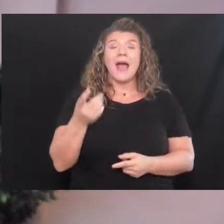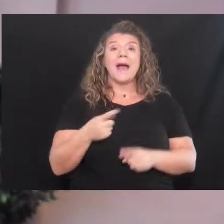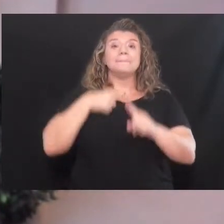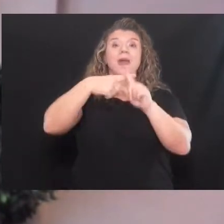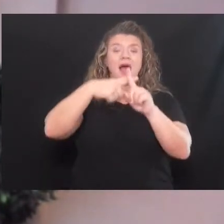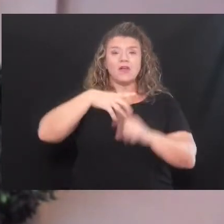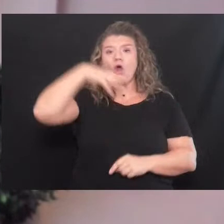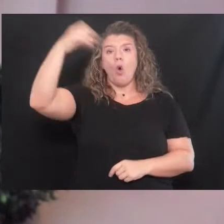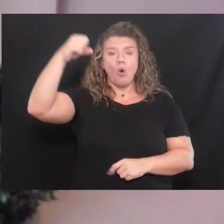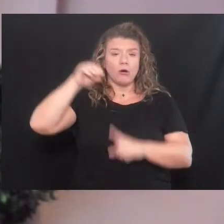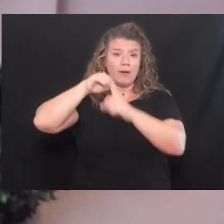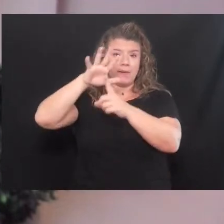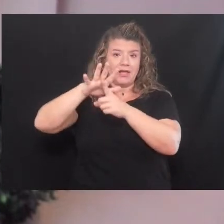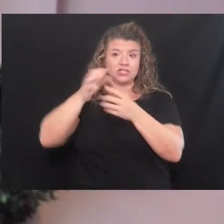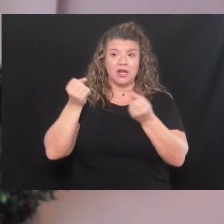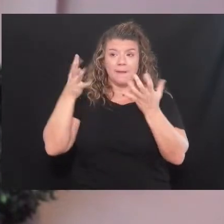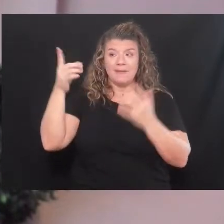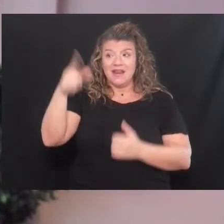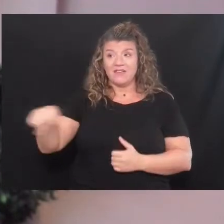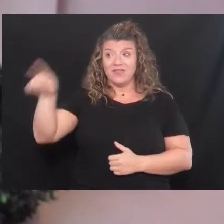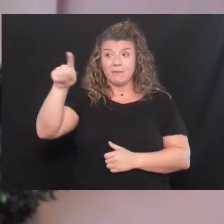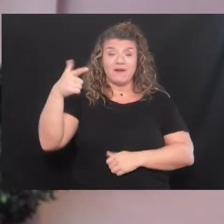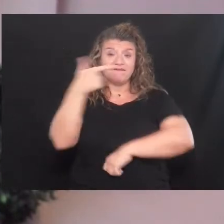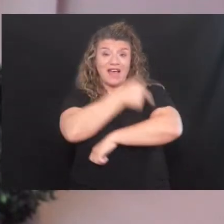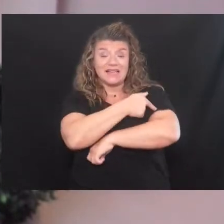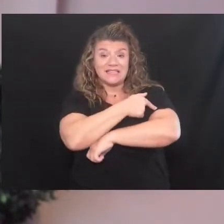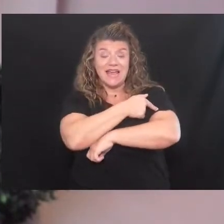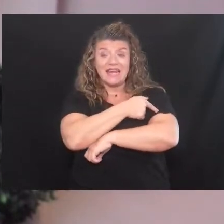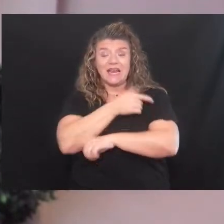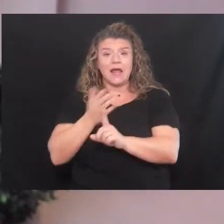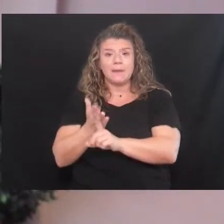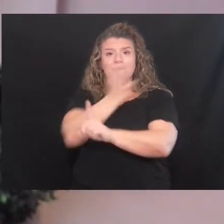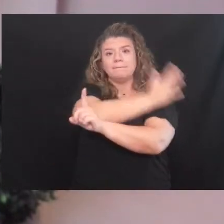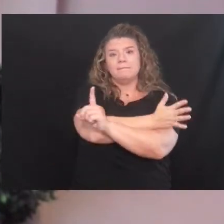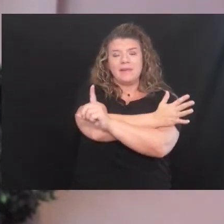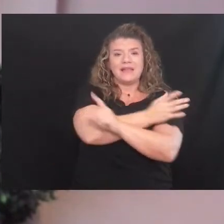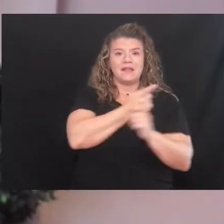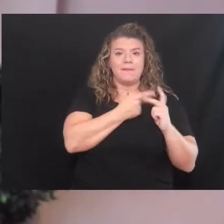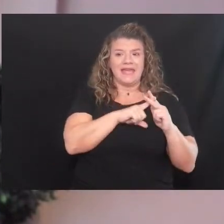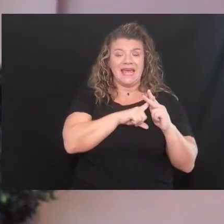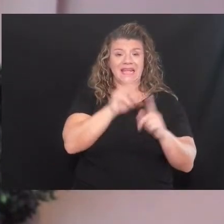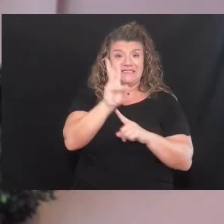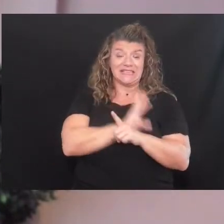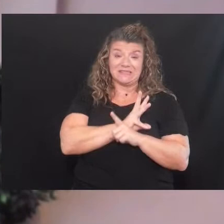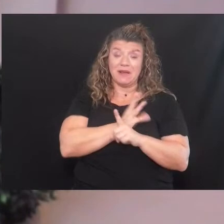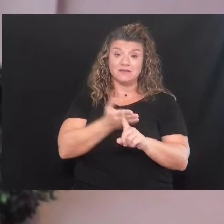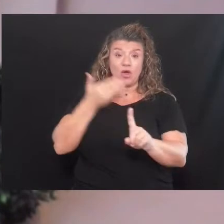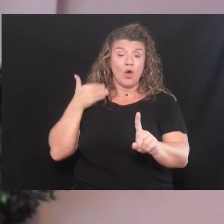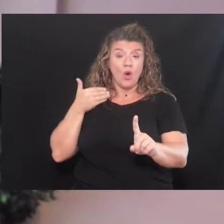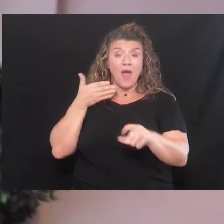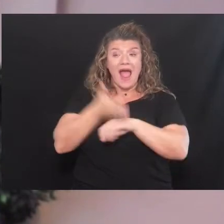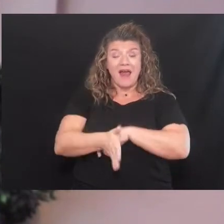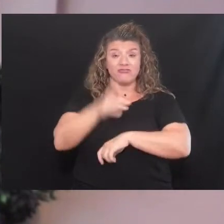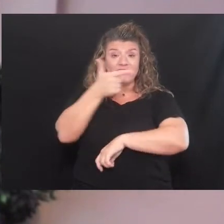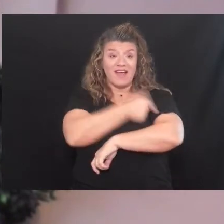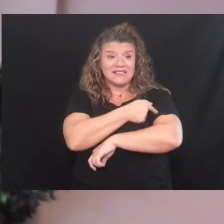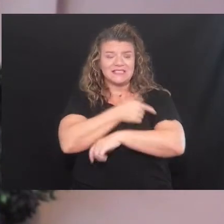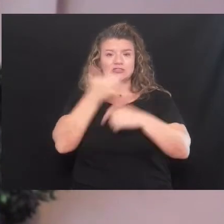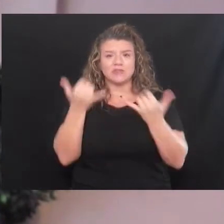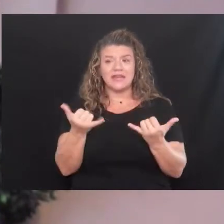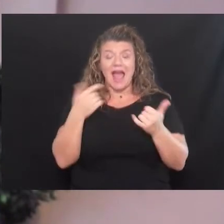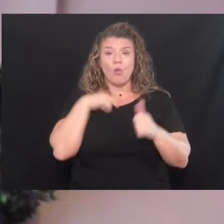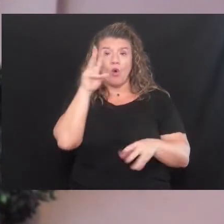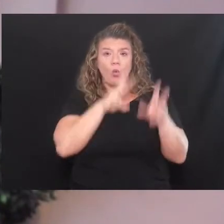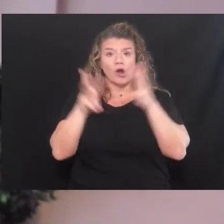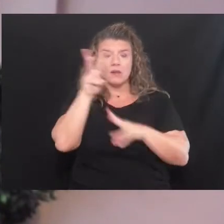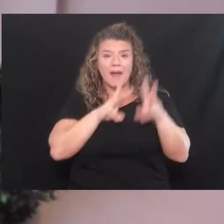population, many of whom have been vaccinated at the beginning of the pandemic, so 6 months or more after their vaccine. So we're worried